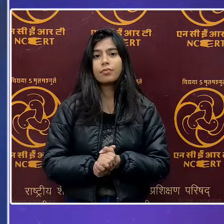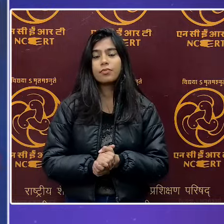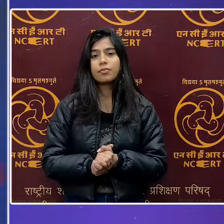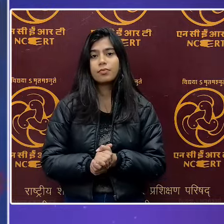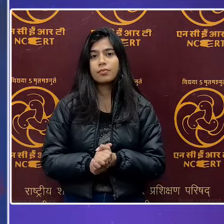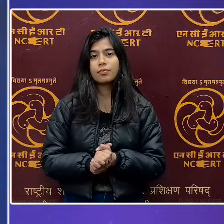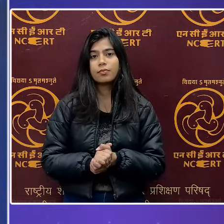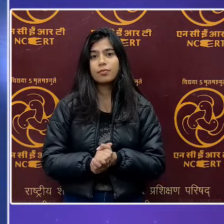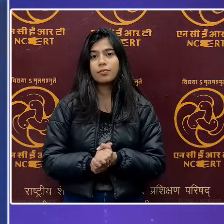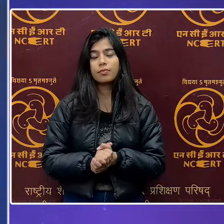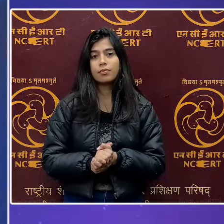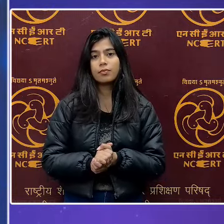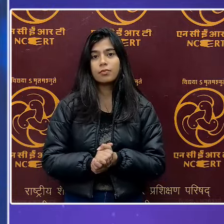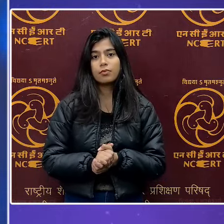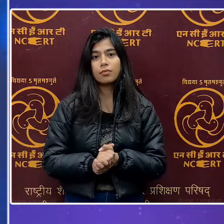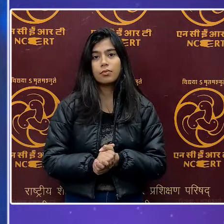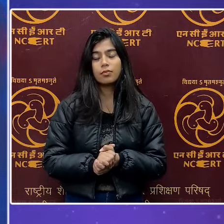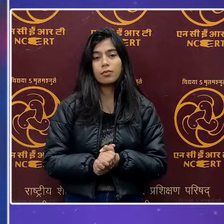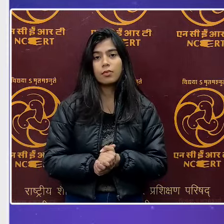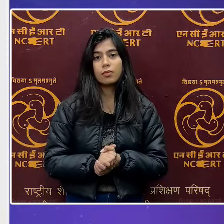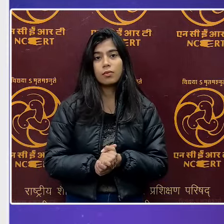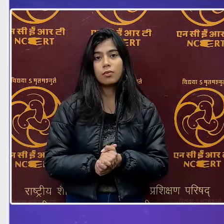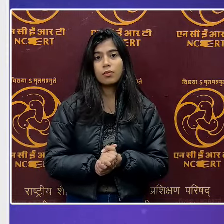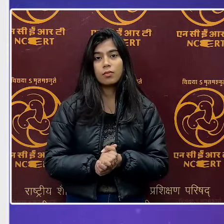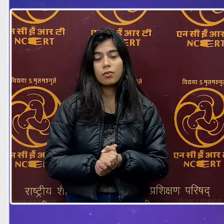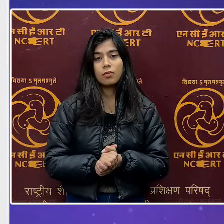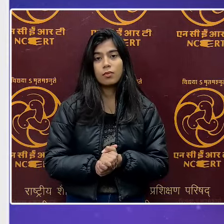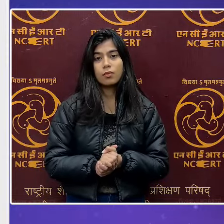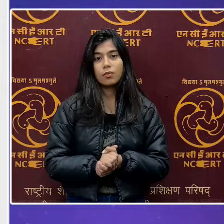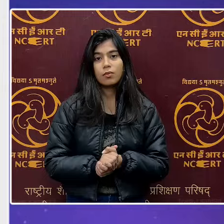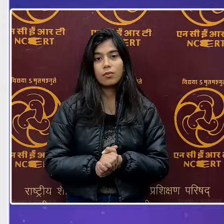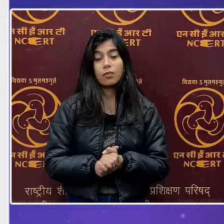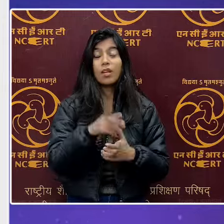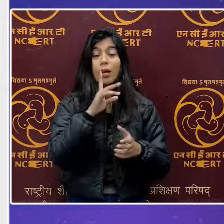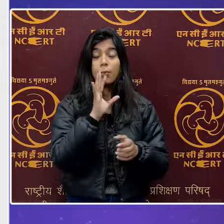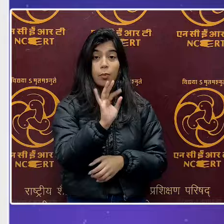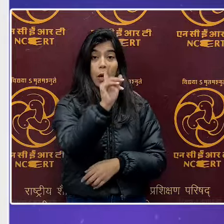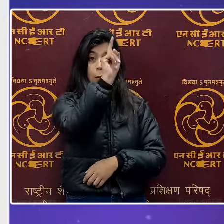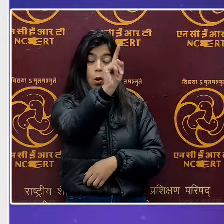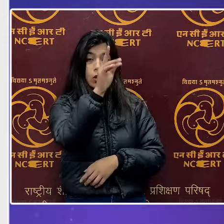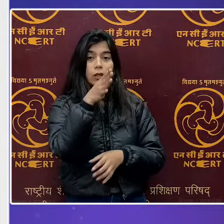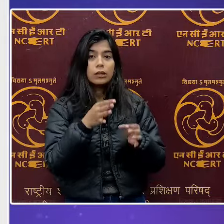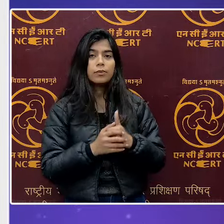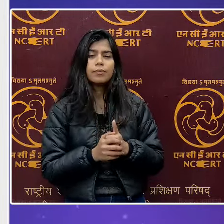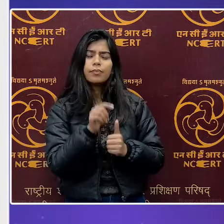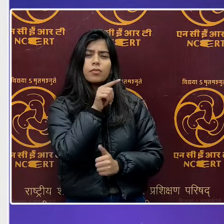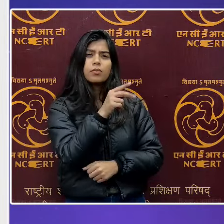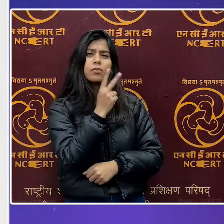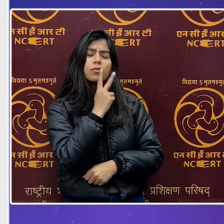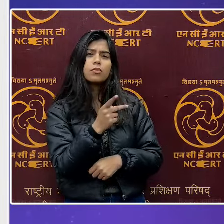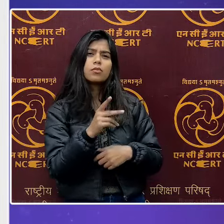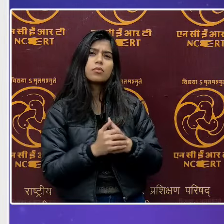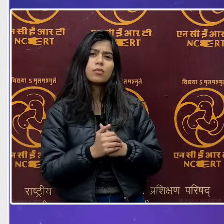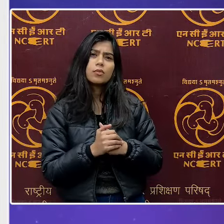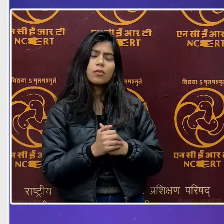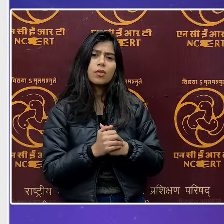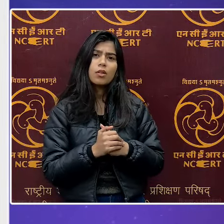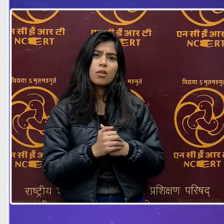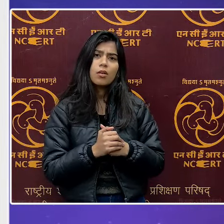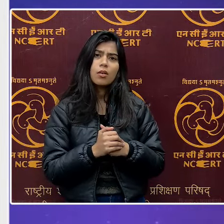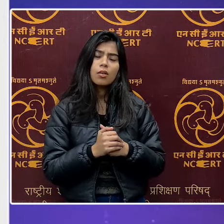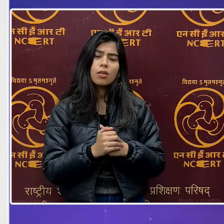go for another main special point. Here what it says is, look at the point what is